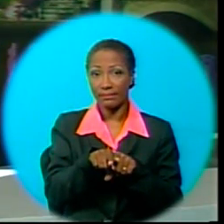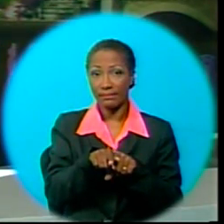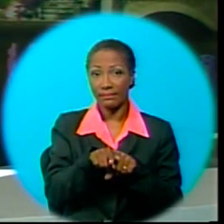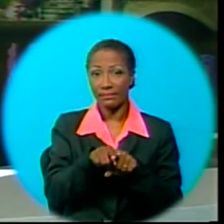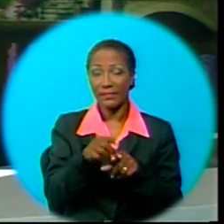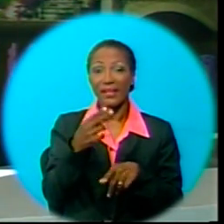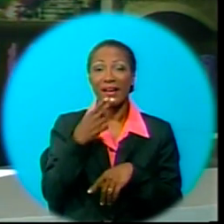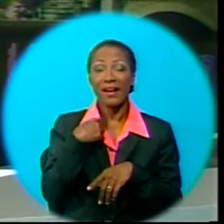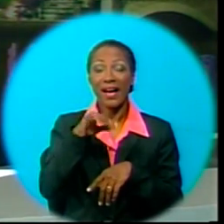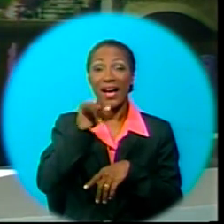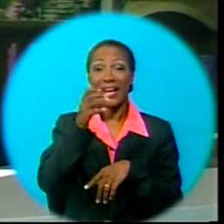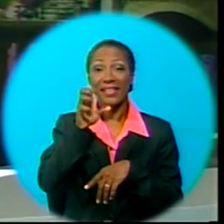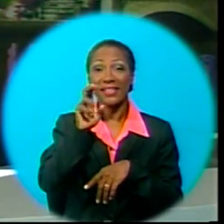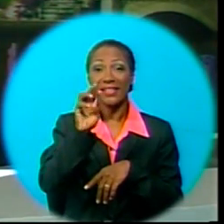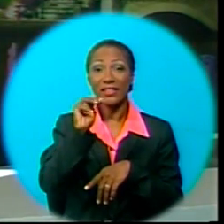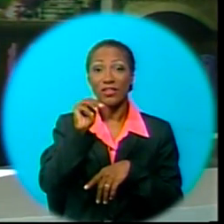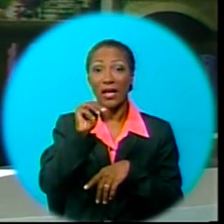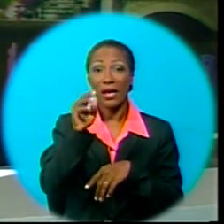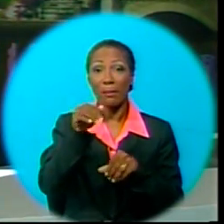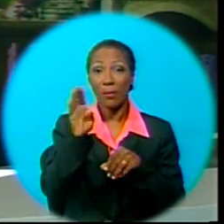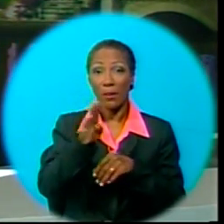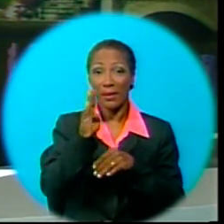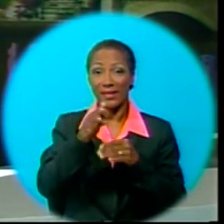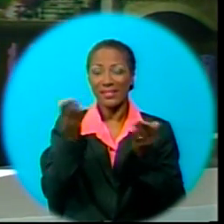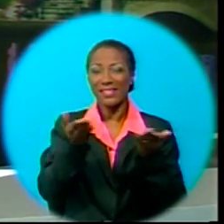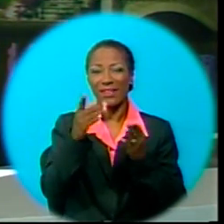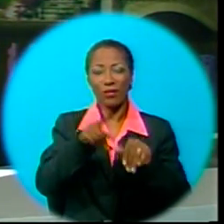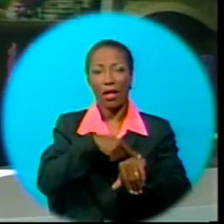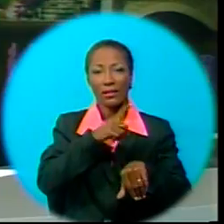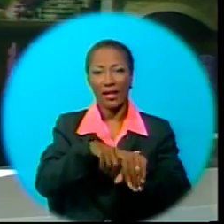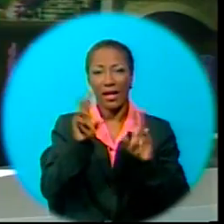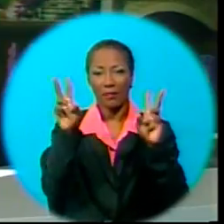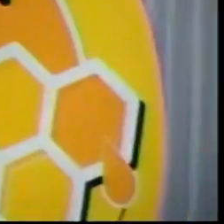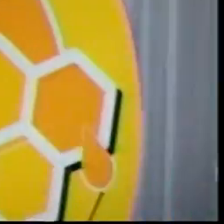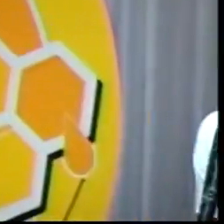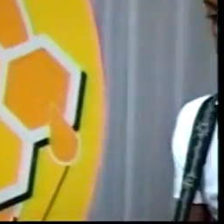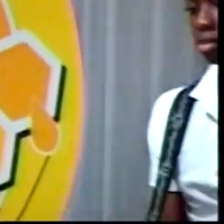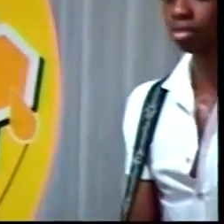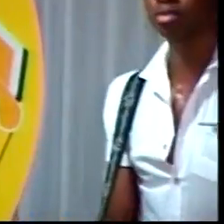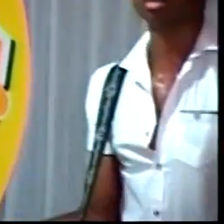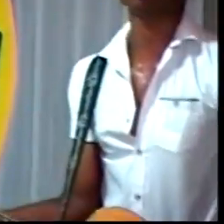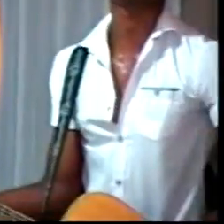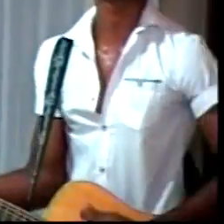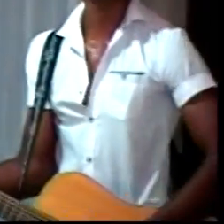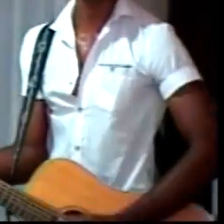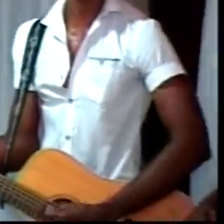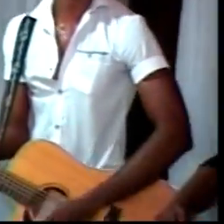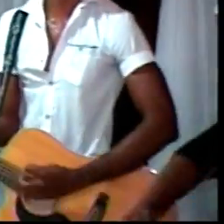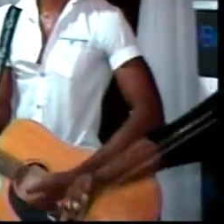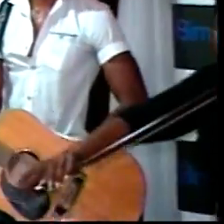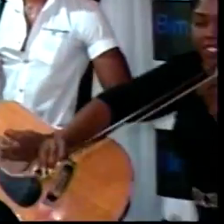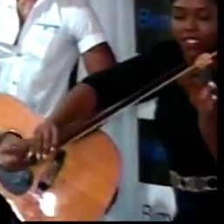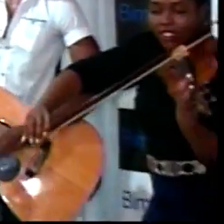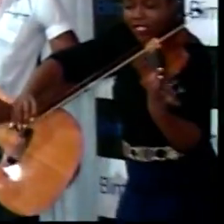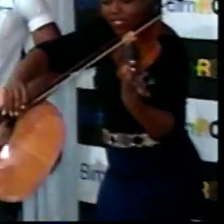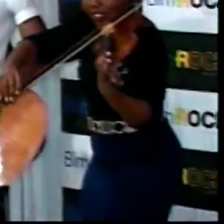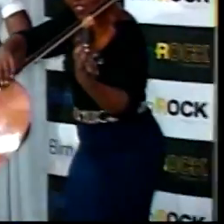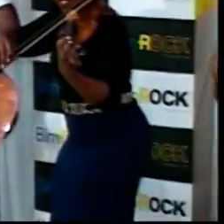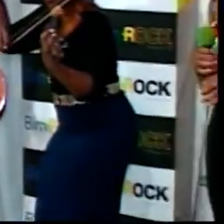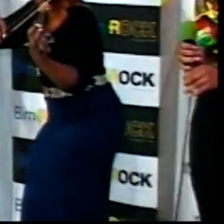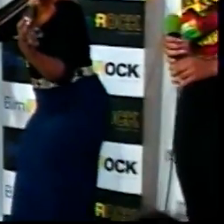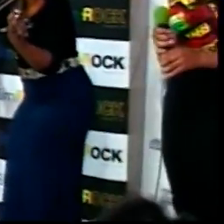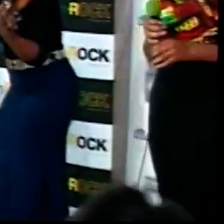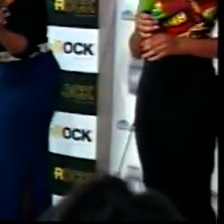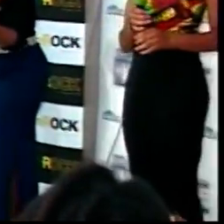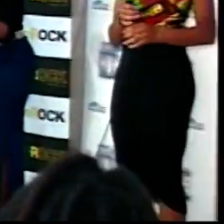Honey Jam Barbados is here for the long haul. The local organizer of the all-female multi-genre artist showcase, Ebony Rowe,